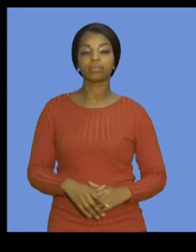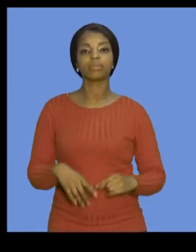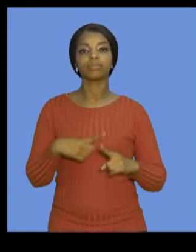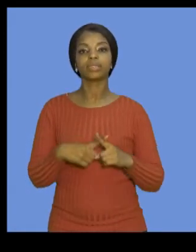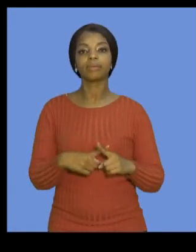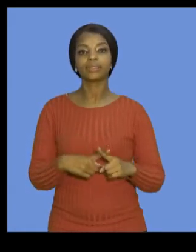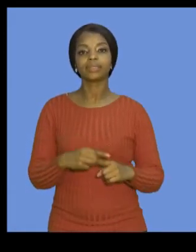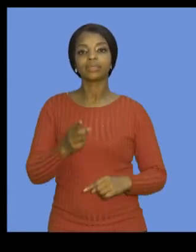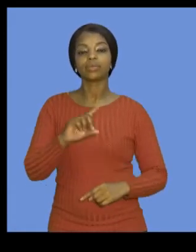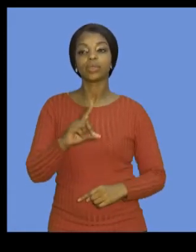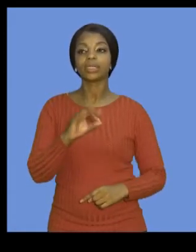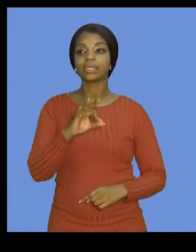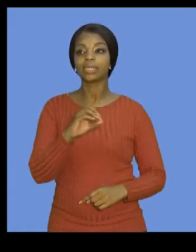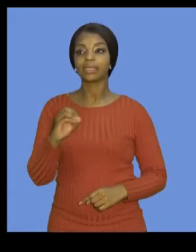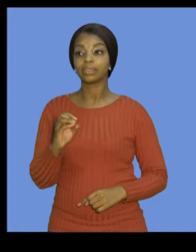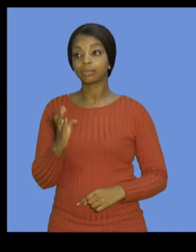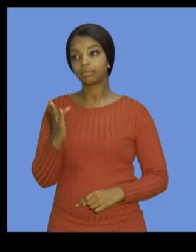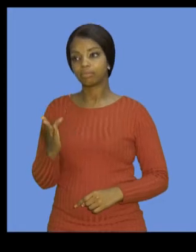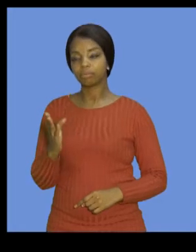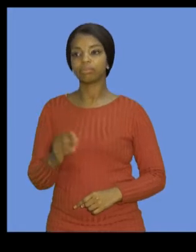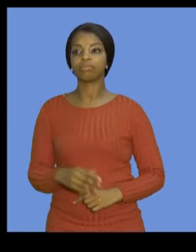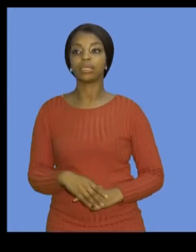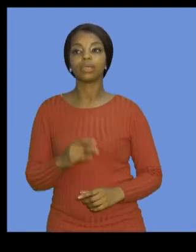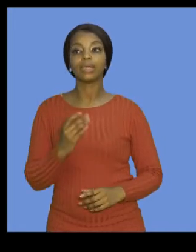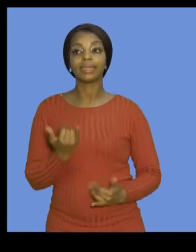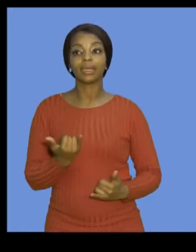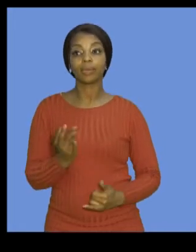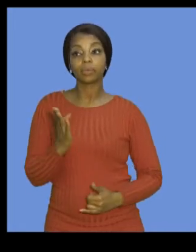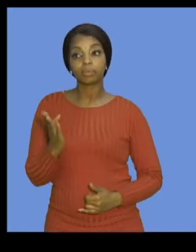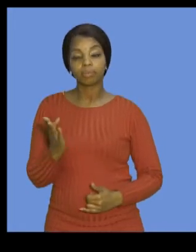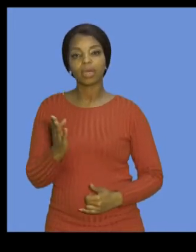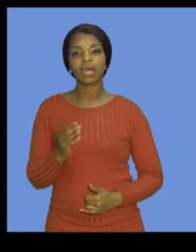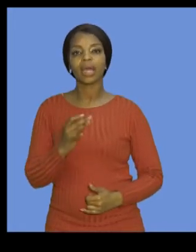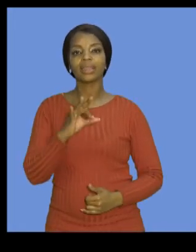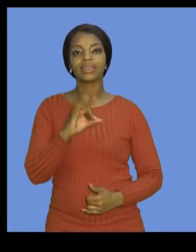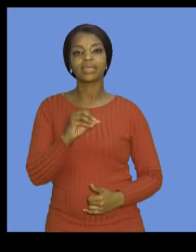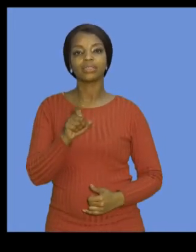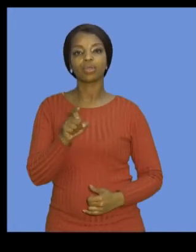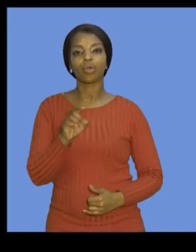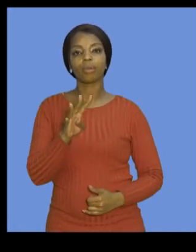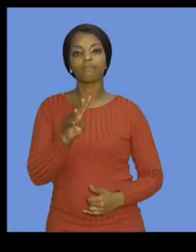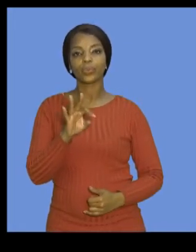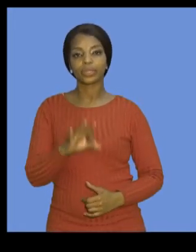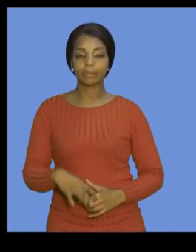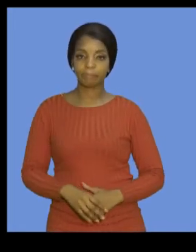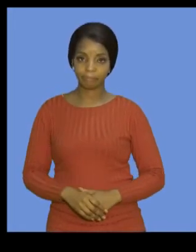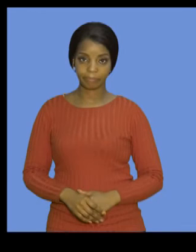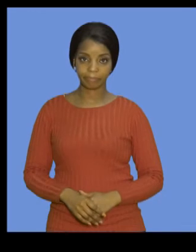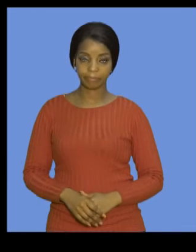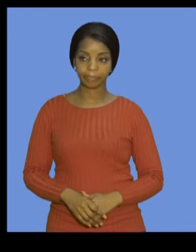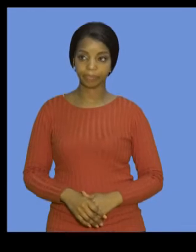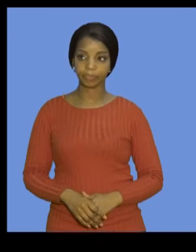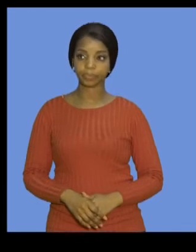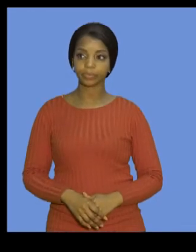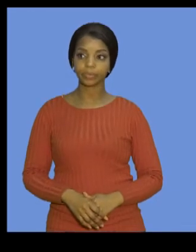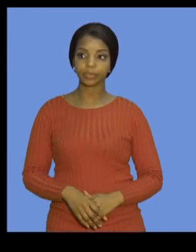you multiply it by 100, right? So it gives you the actual rate, which is 30.43. So